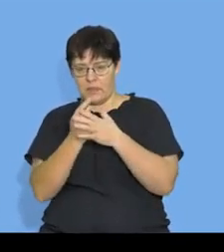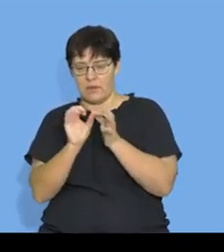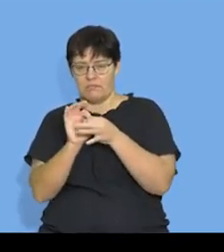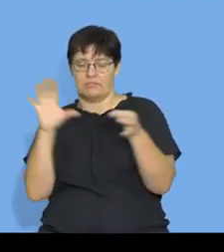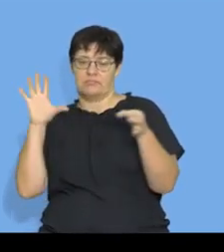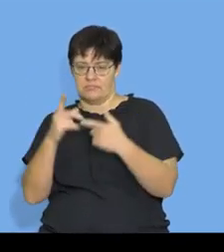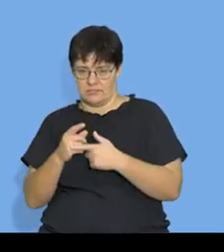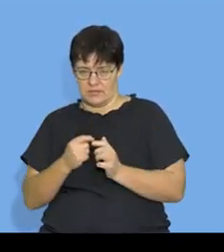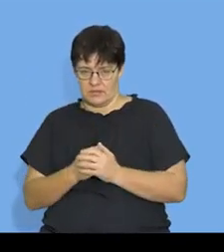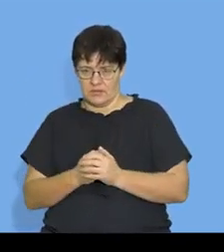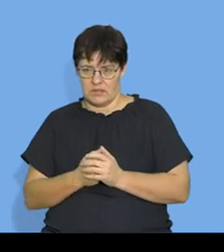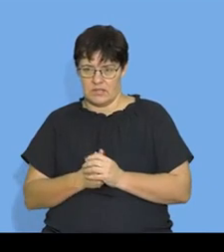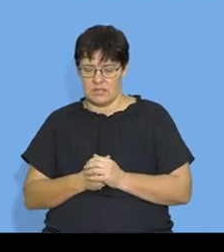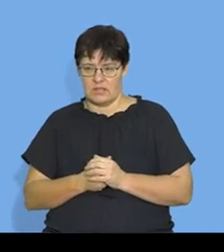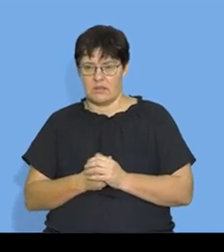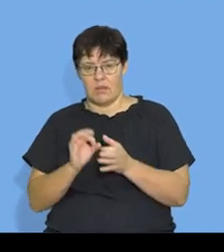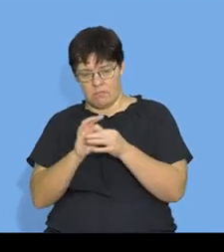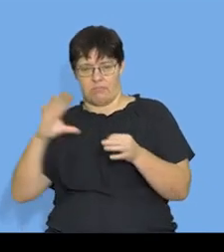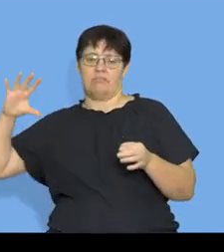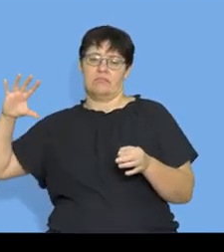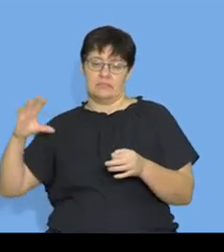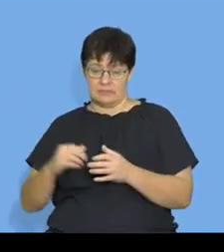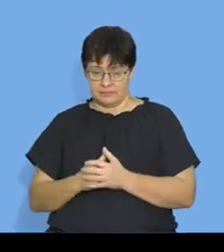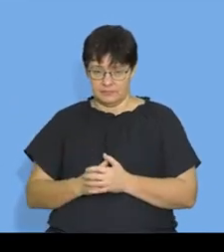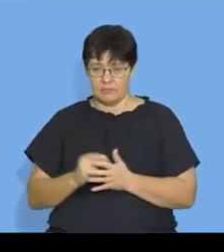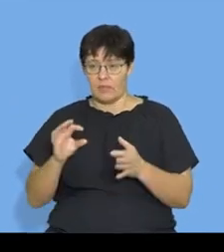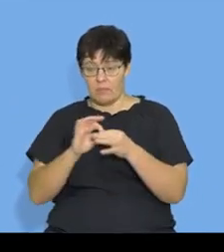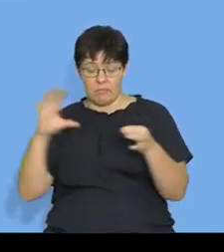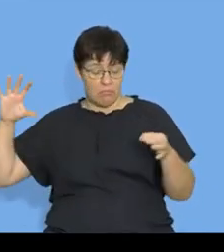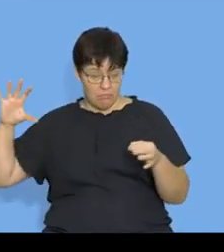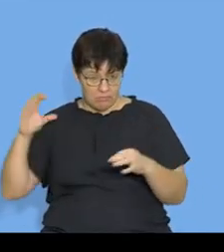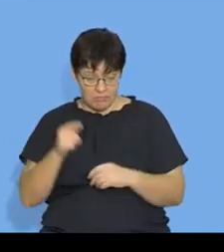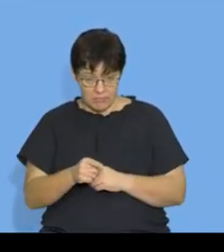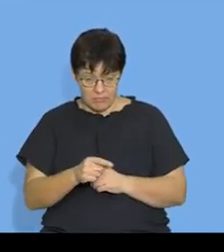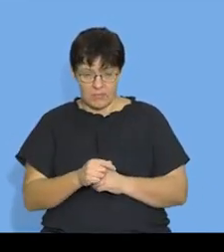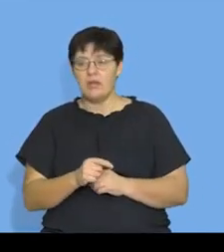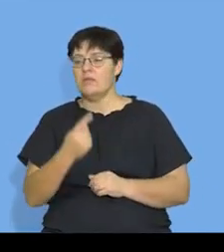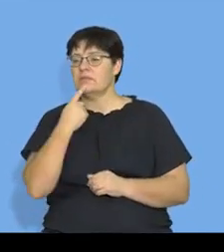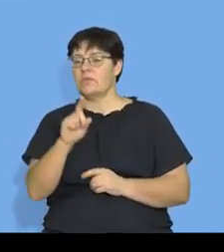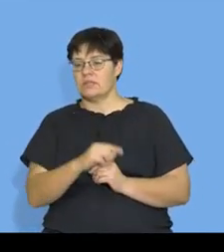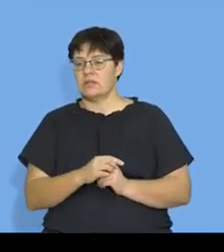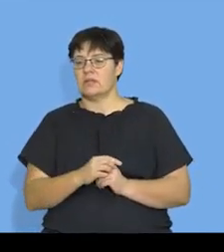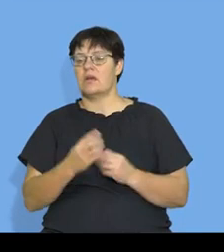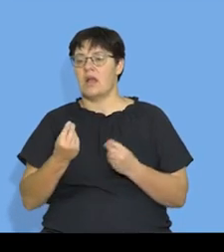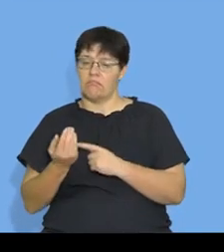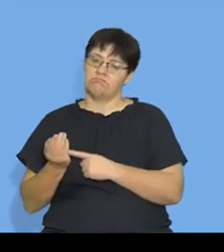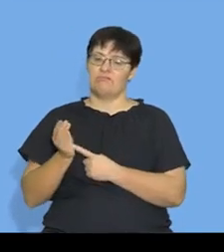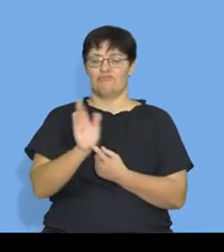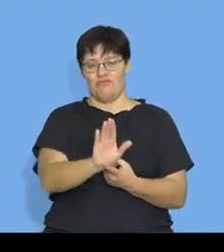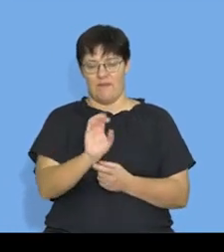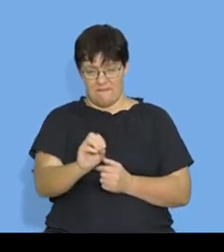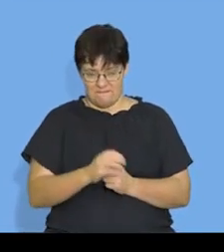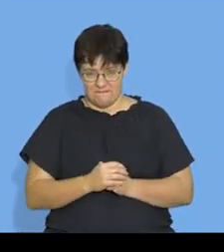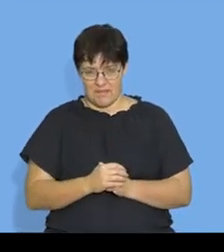that releases or breaks away. And when this plug breaks away, we say that there is